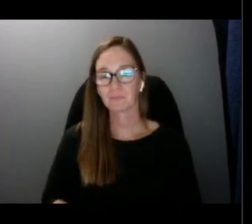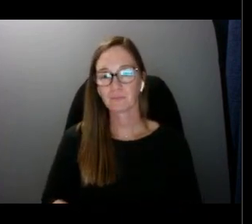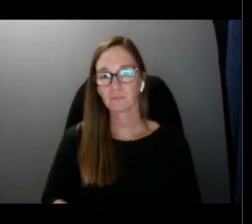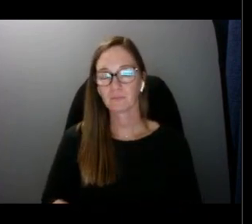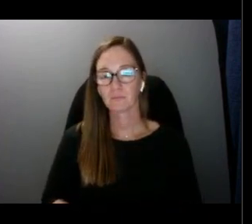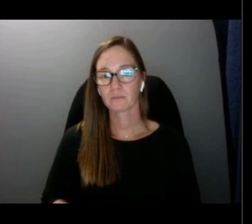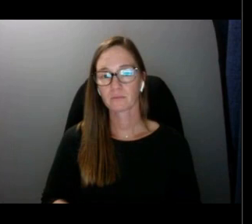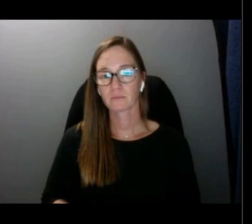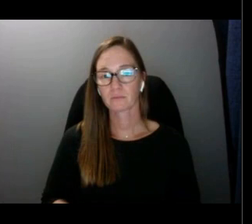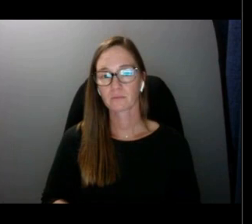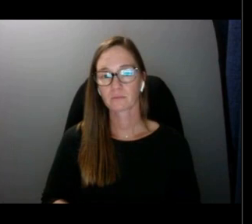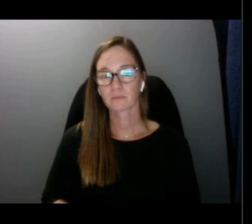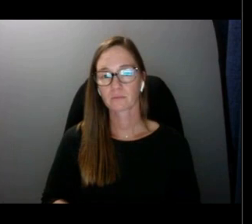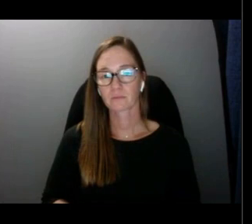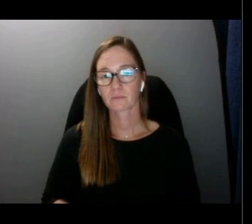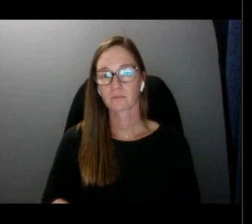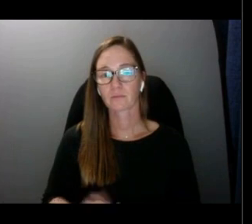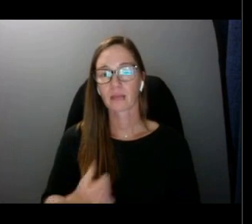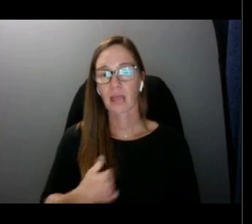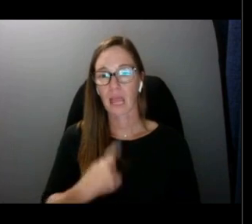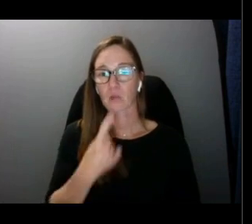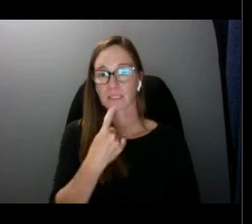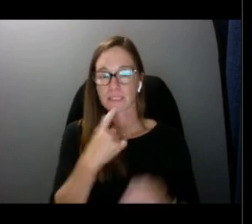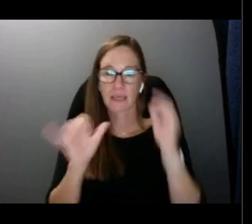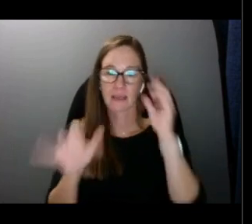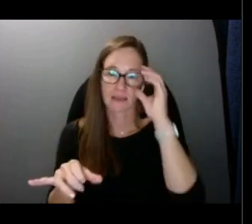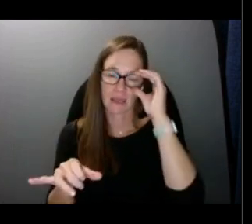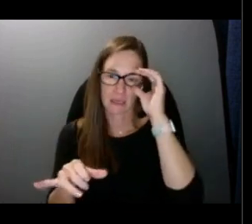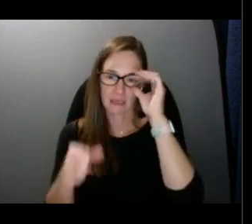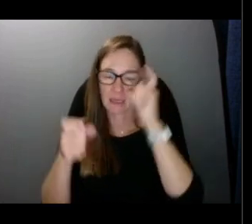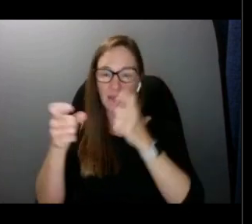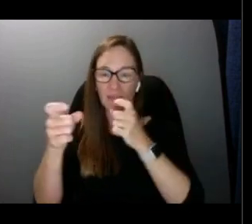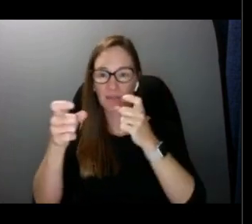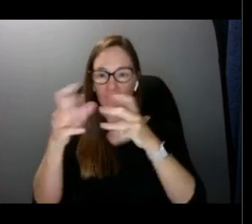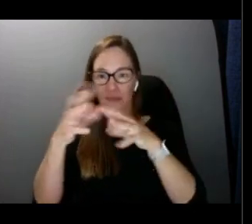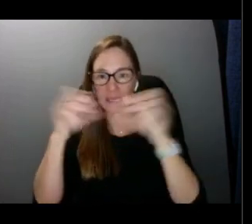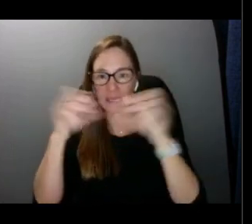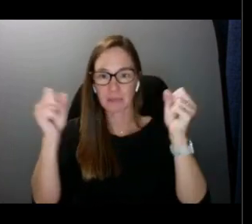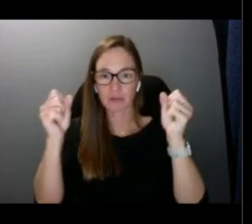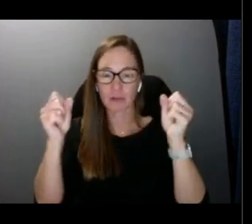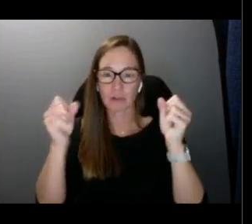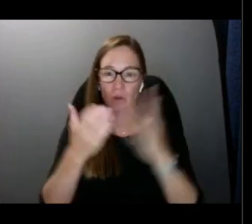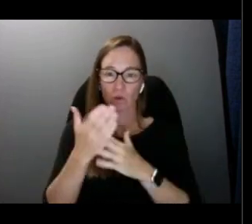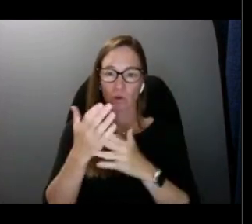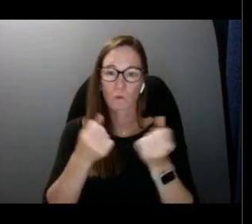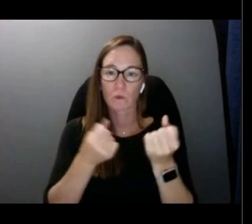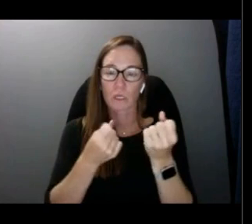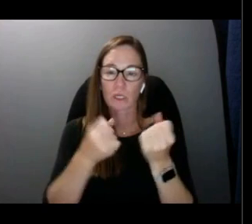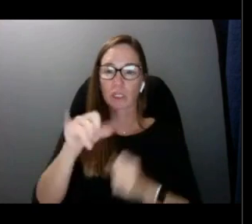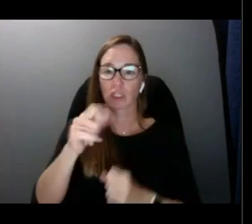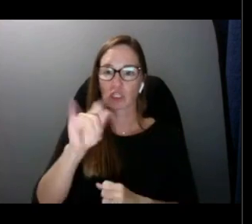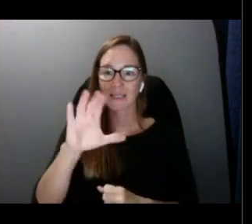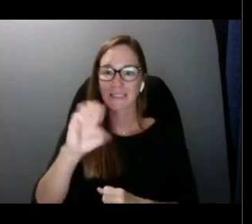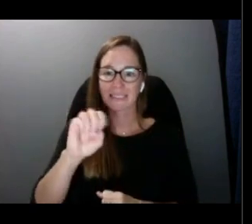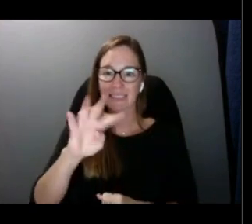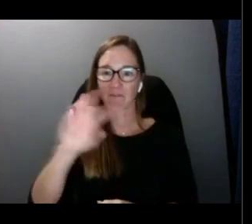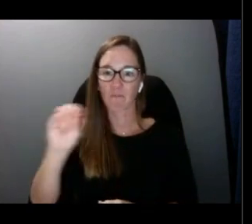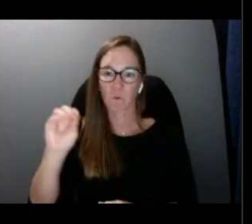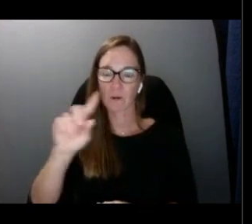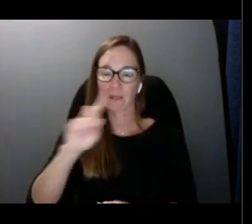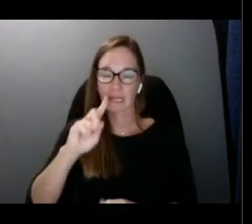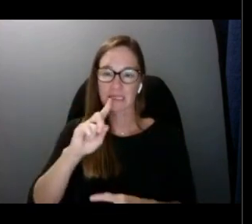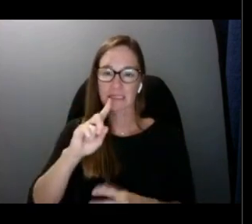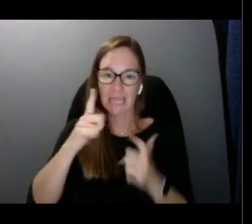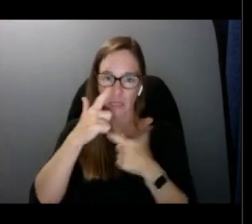Uh, I would say that the administration through Justice 40 is particularly interested in